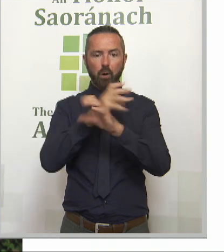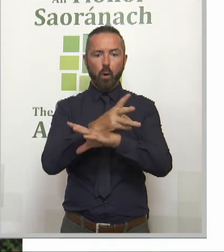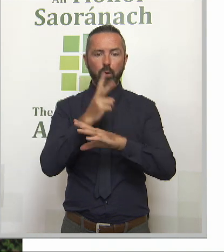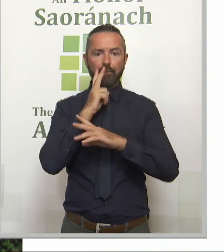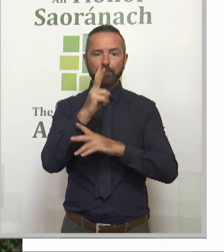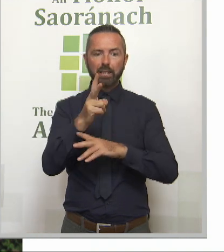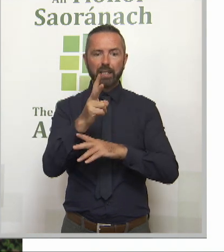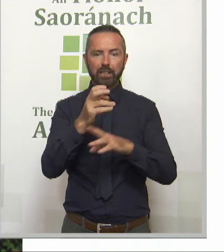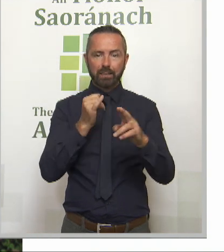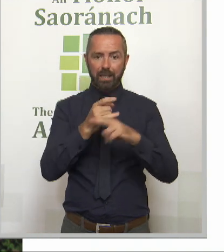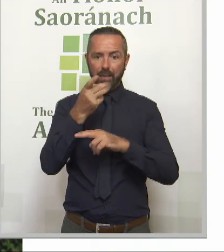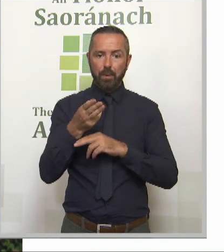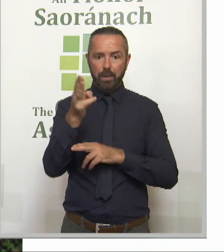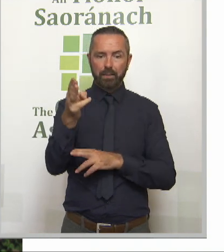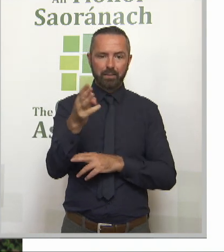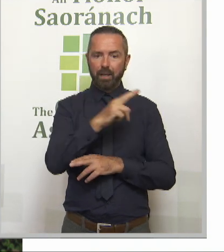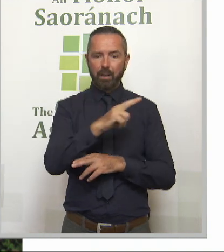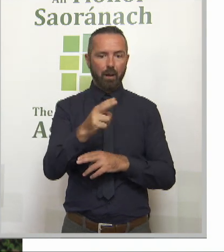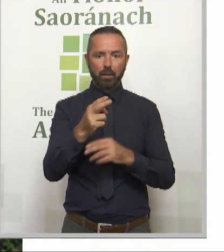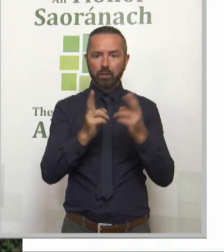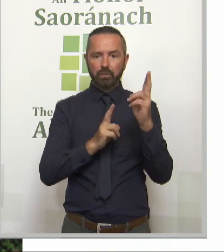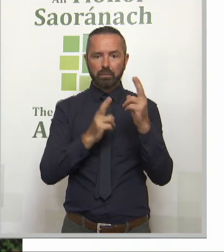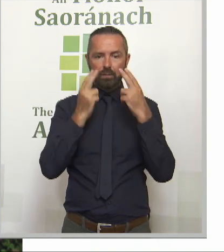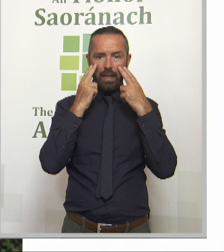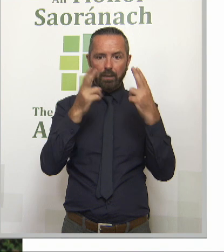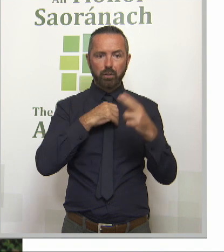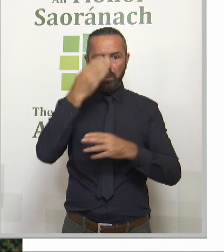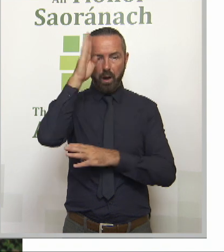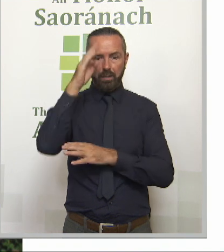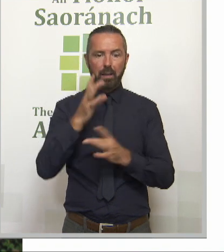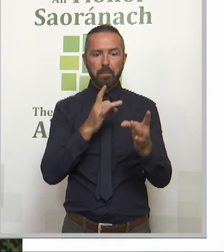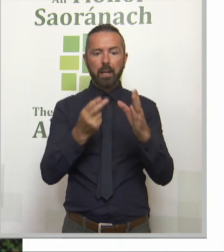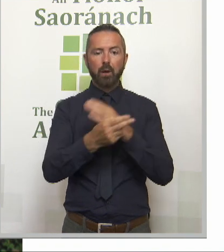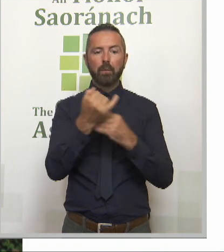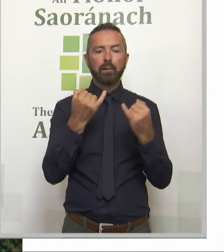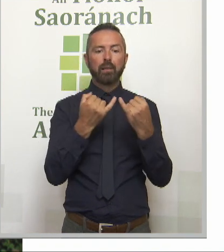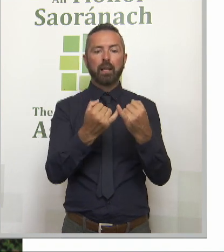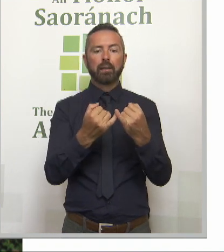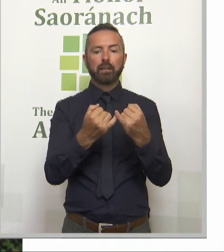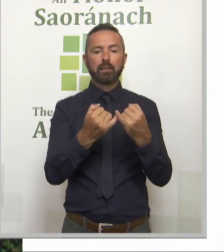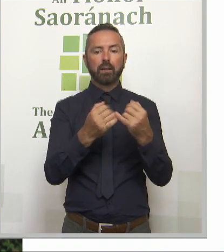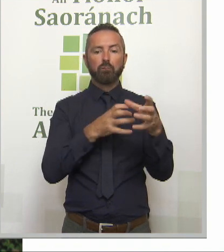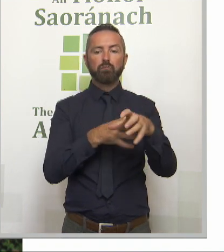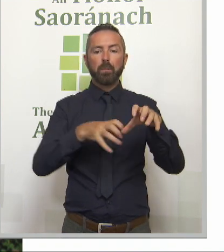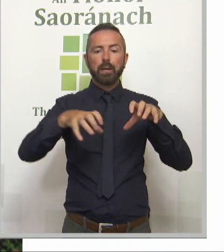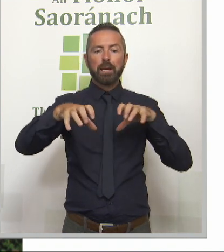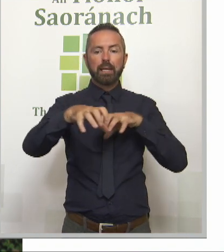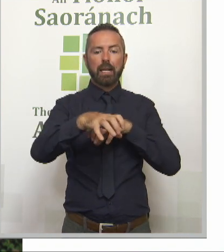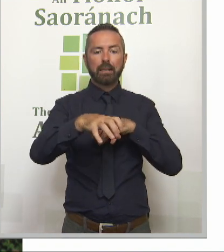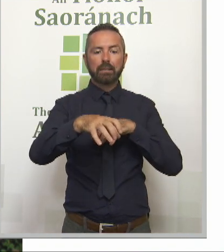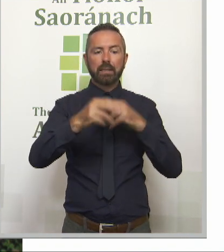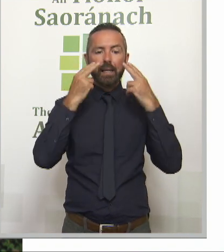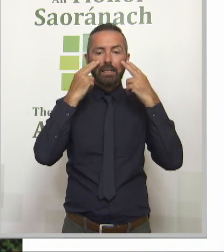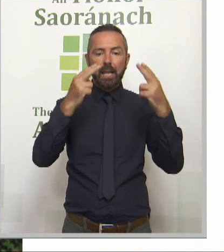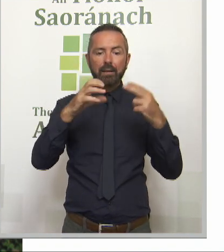see in that picture is not native to Ireland. Right, so it's made up of species that are replacing our native